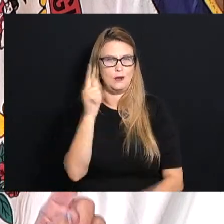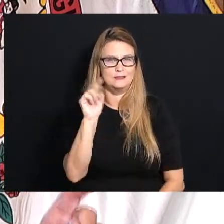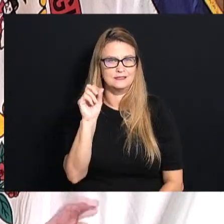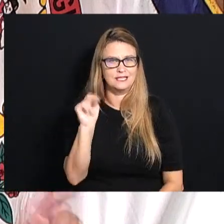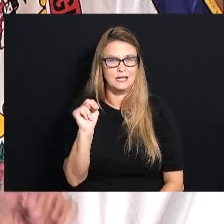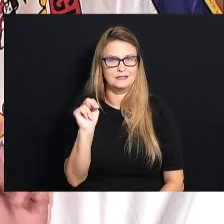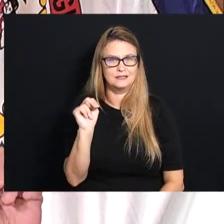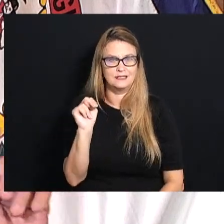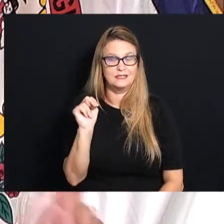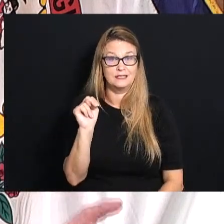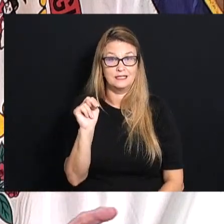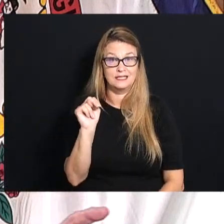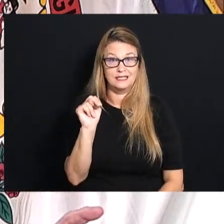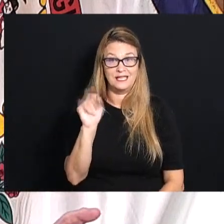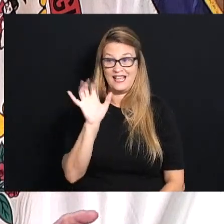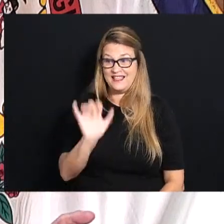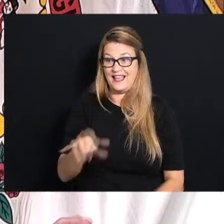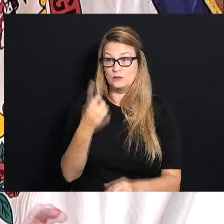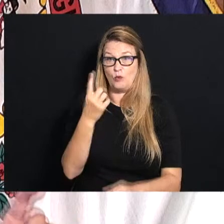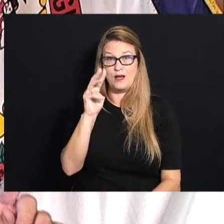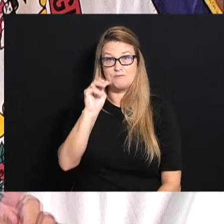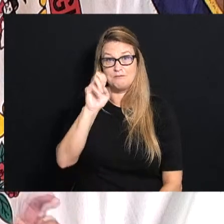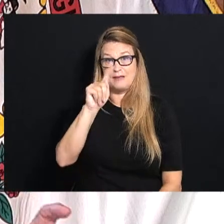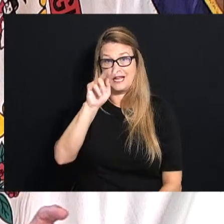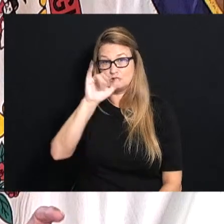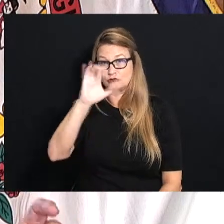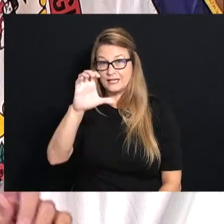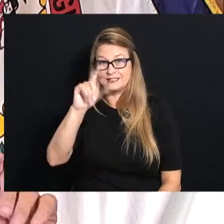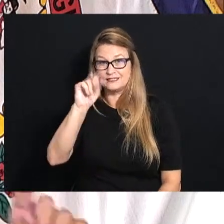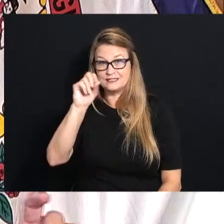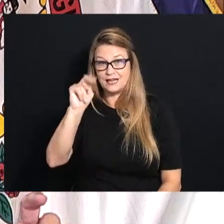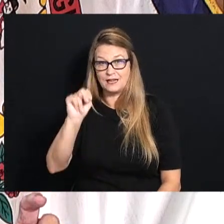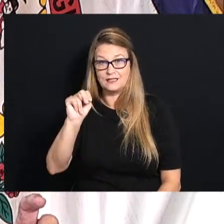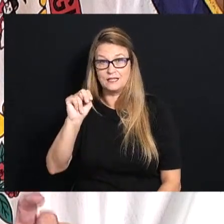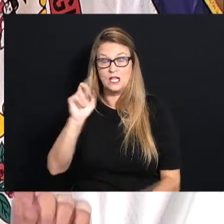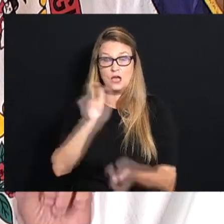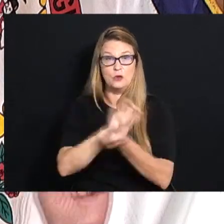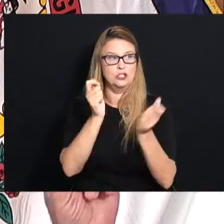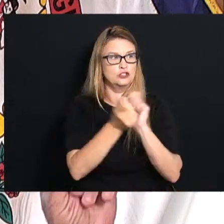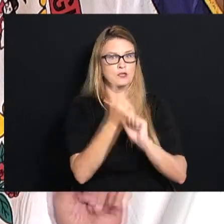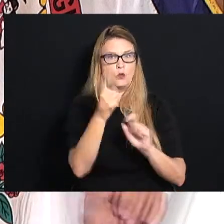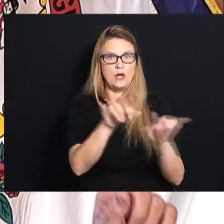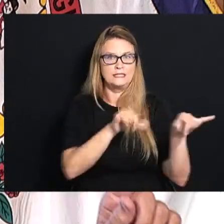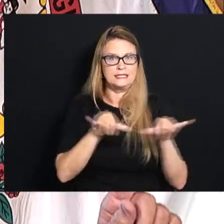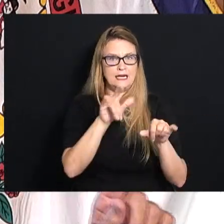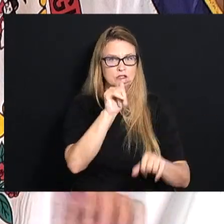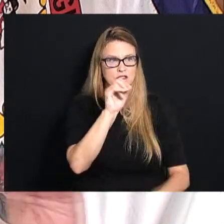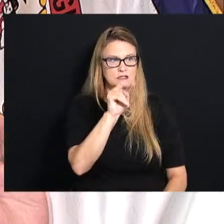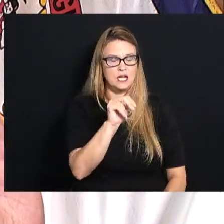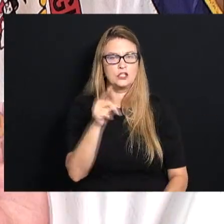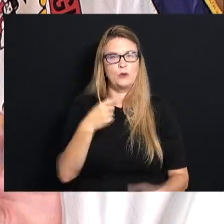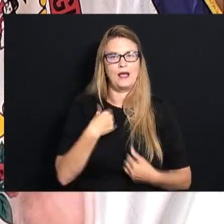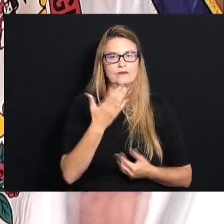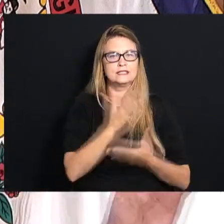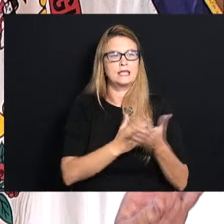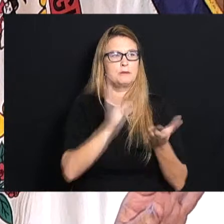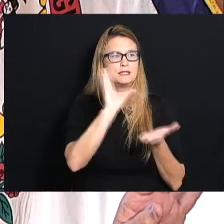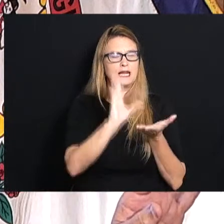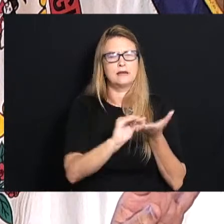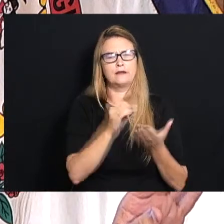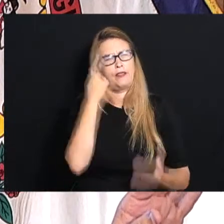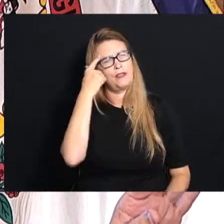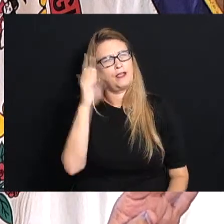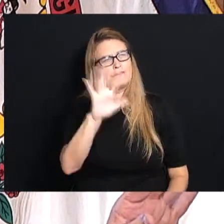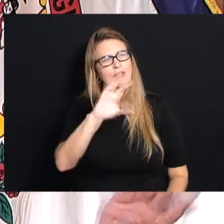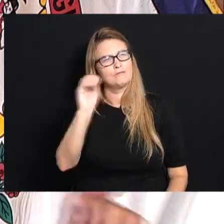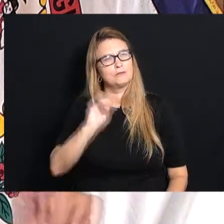at the port. That's a metric ton. And when you convert it to a standard ton, you take some kind of discount, maybe a 5% discount off